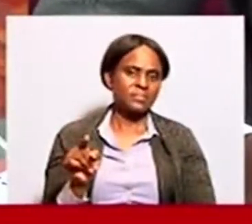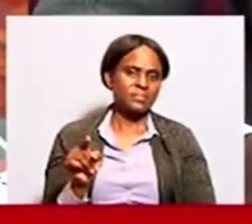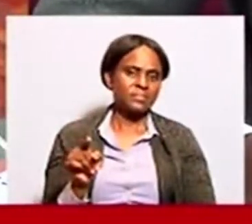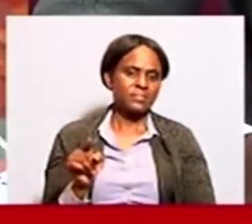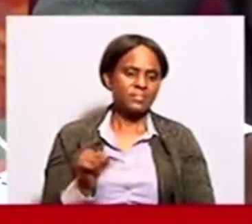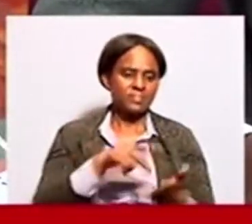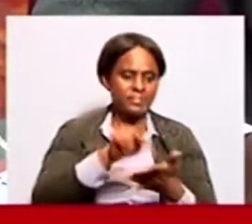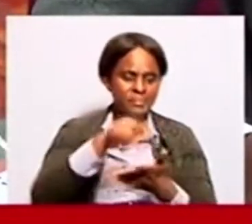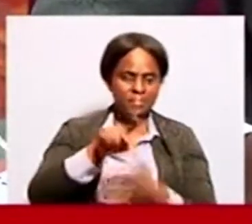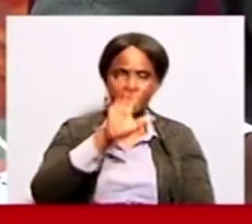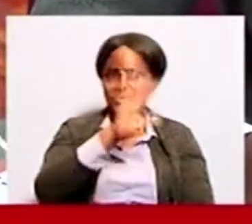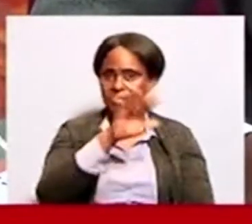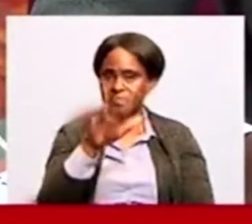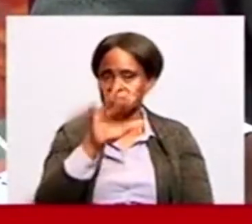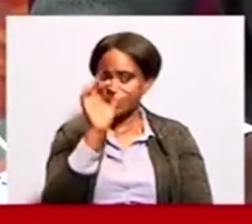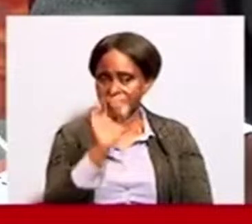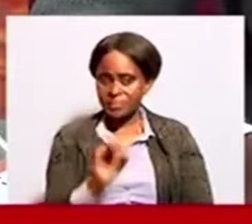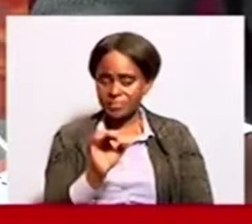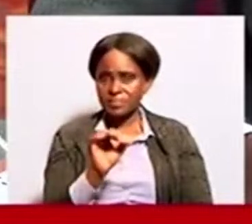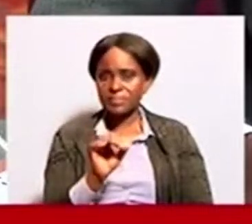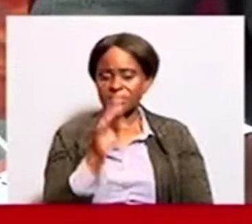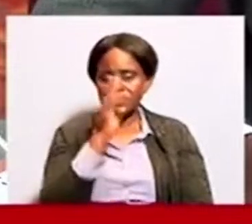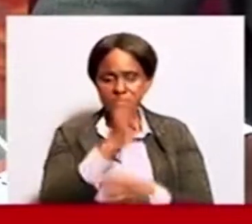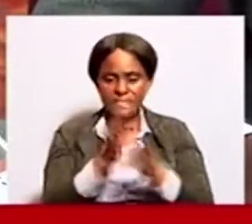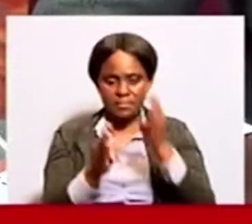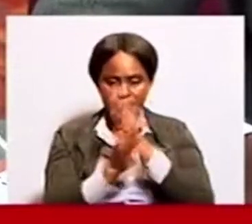paid 55% of the contract sum to the contractor